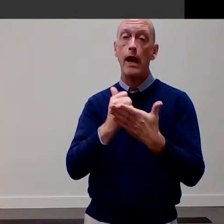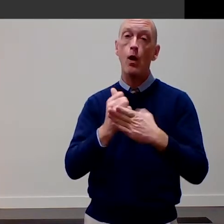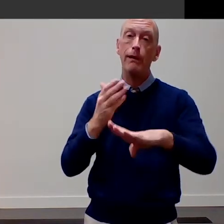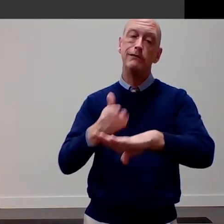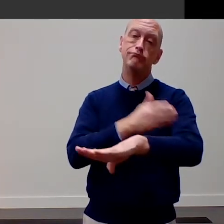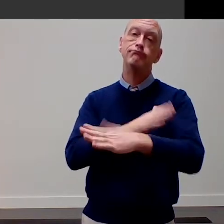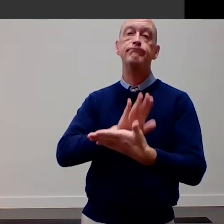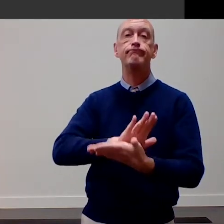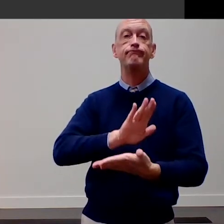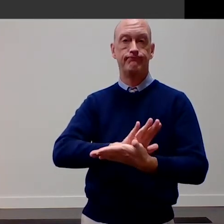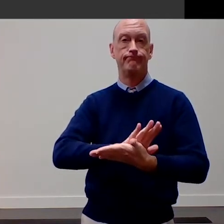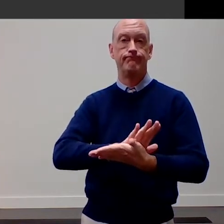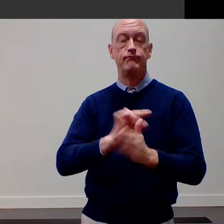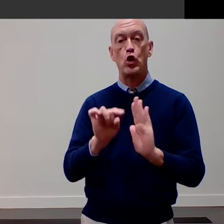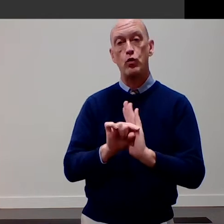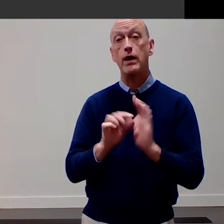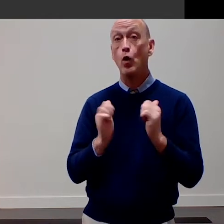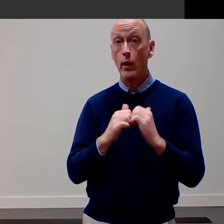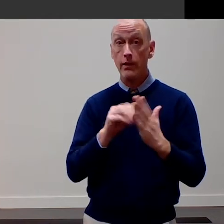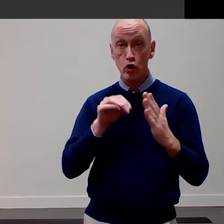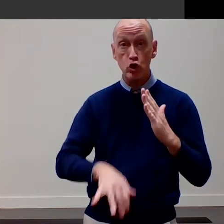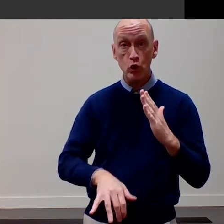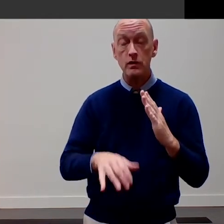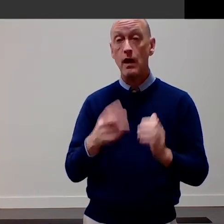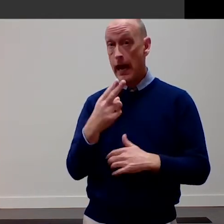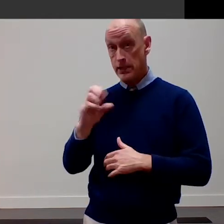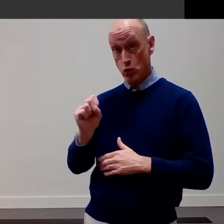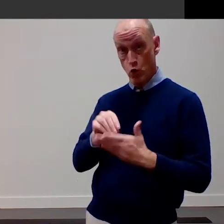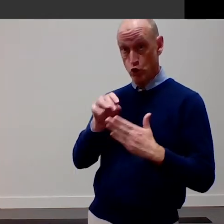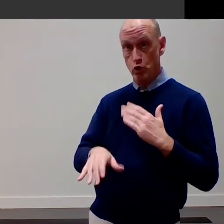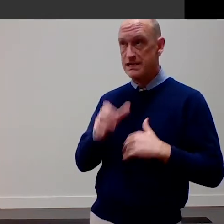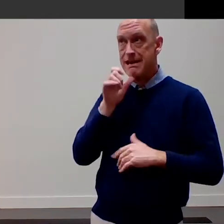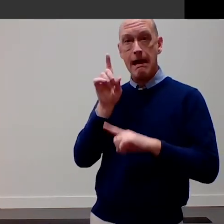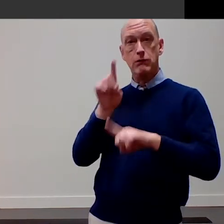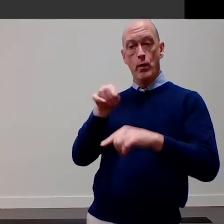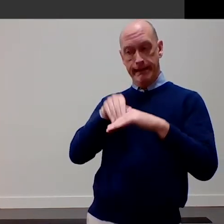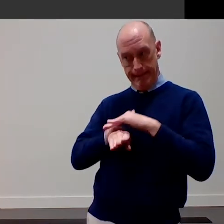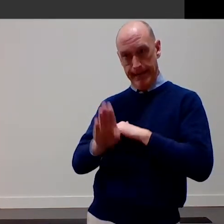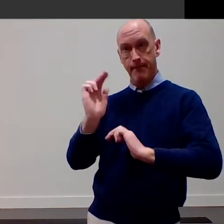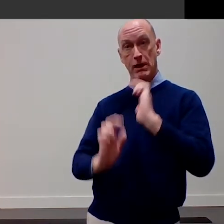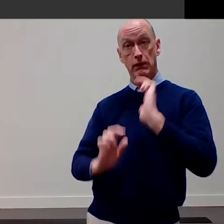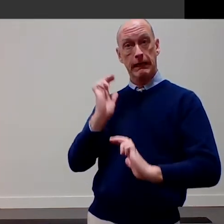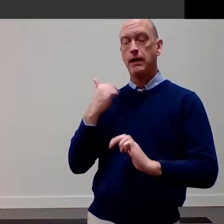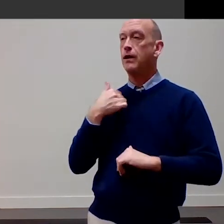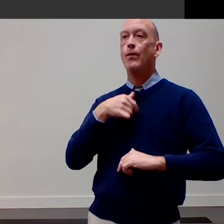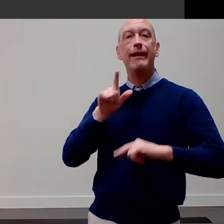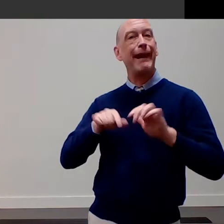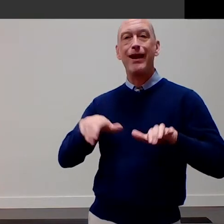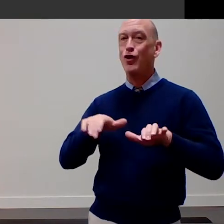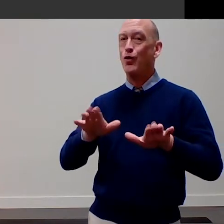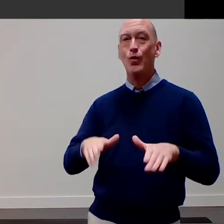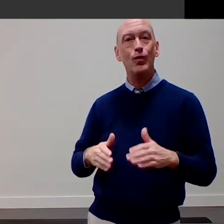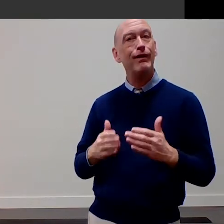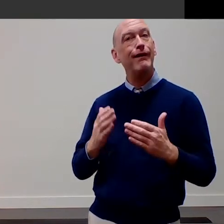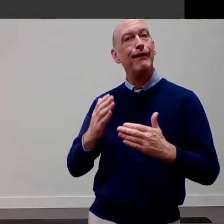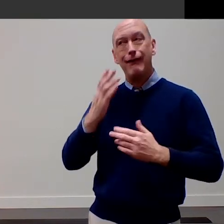their academic. With our students not, our high school students not attending, we are not able to provide